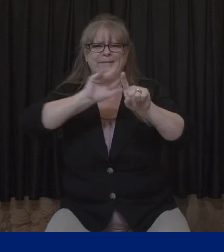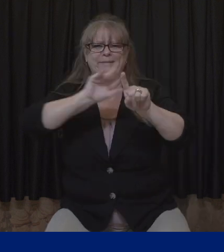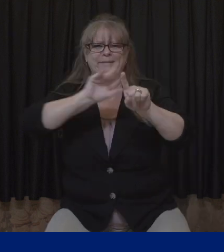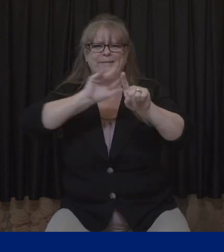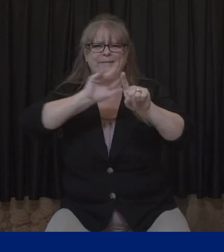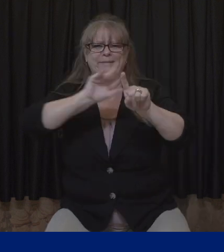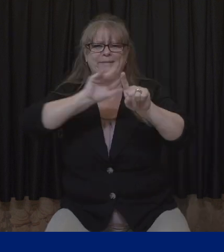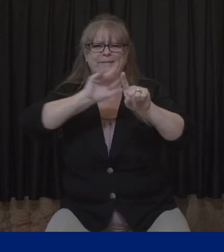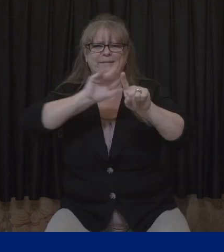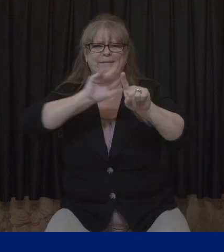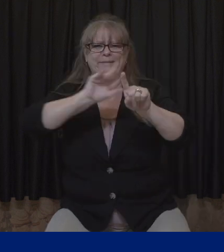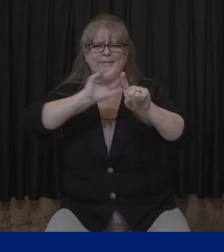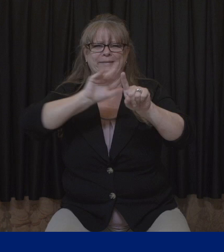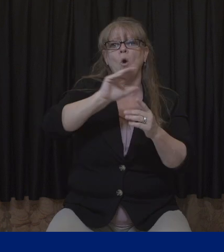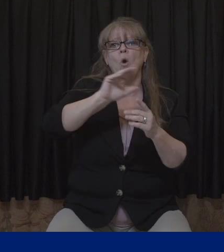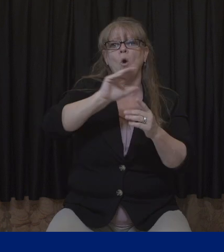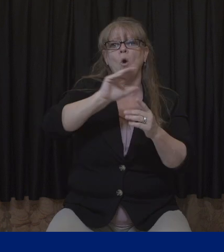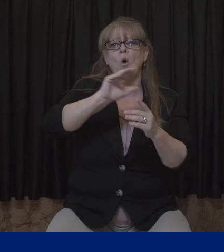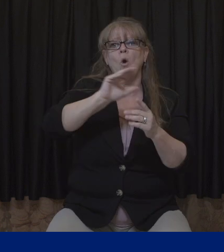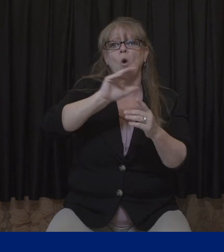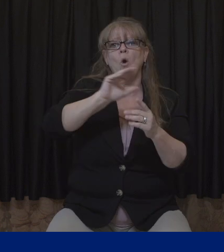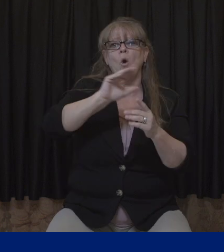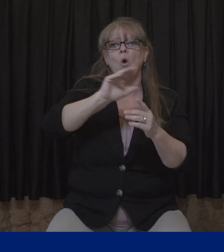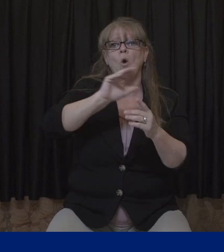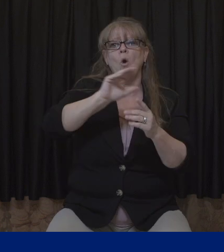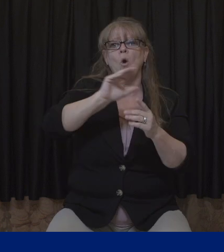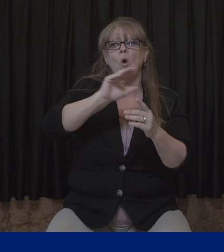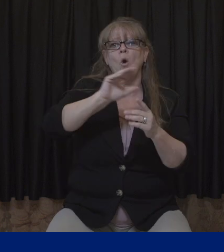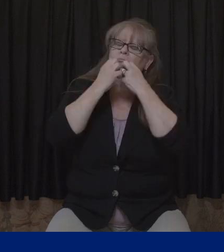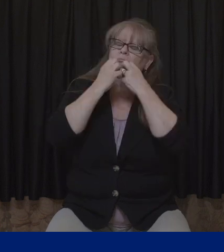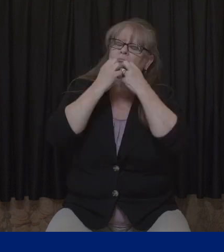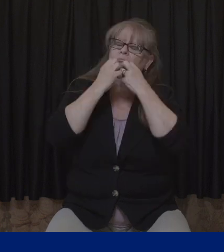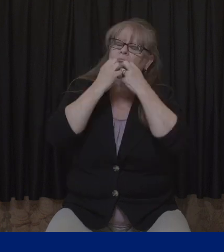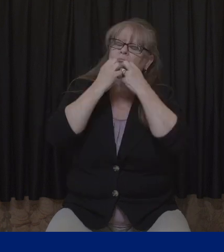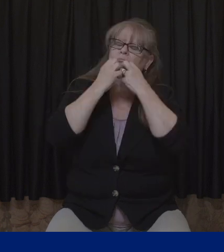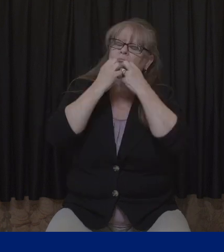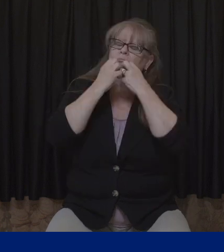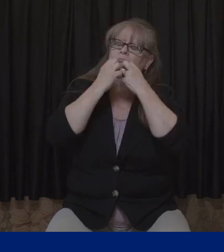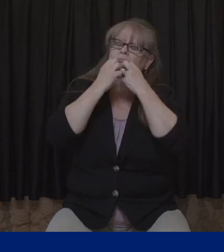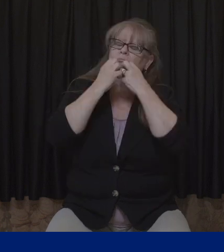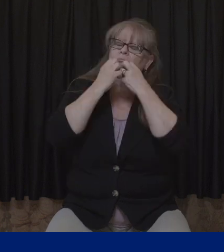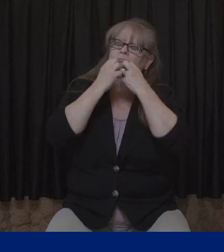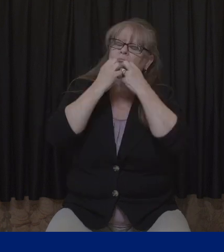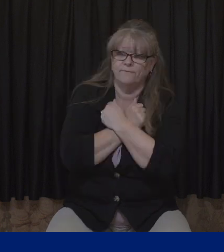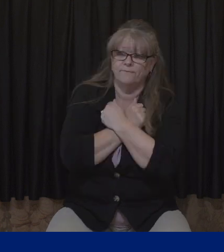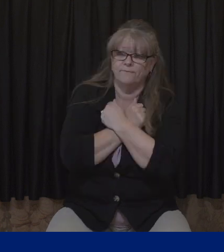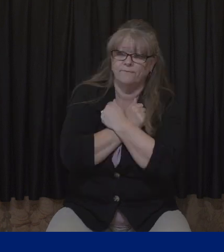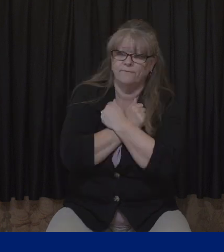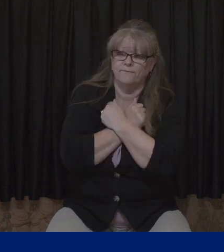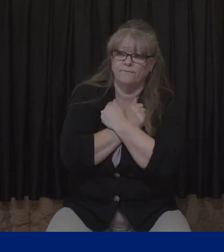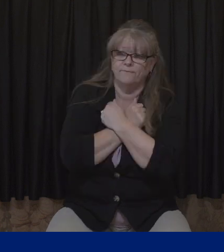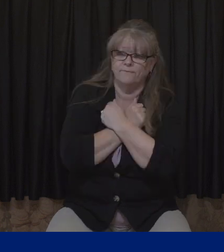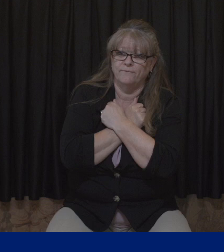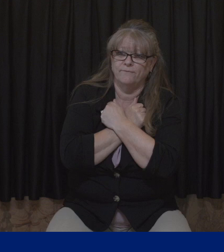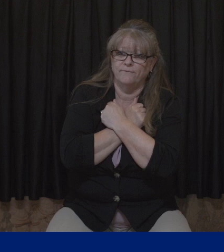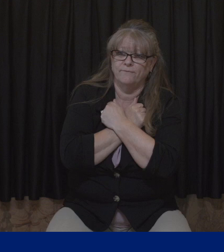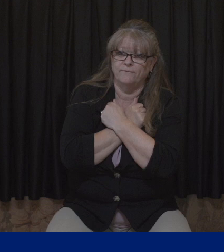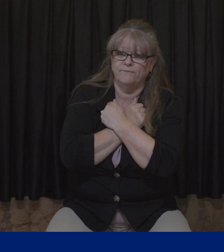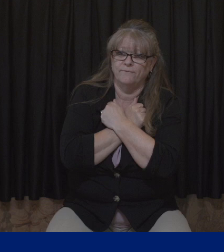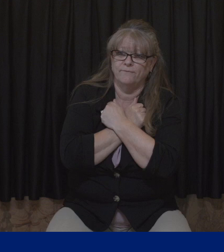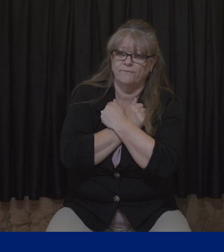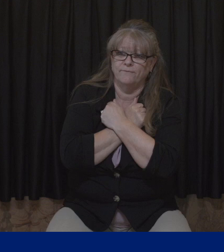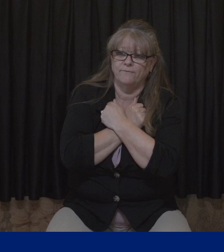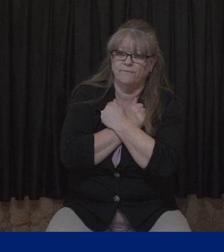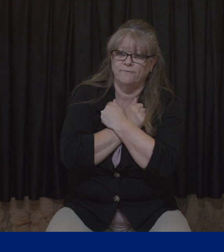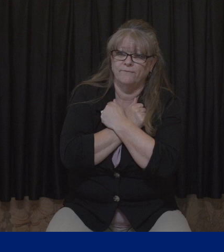loved ones and our communities. There's no easy answers here at all. We're being challenged. We're being